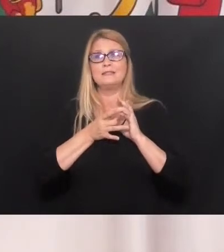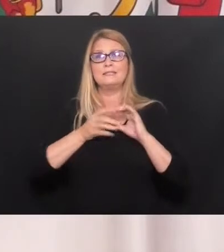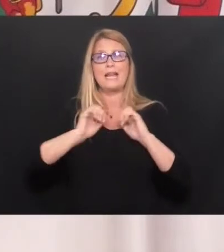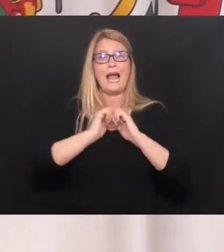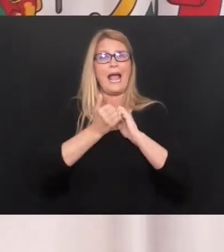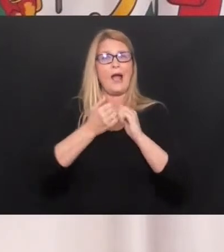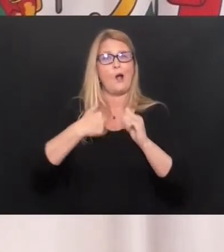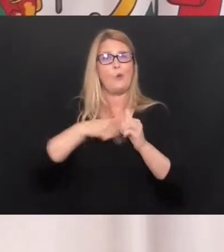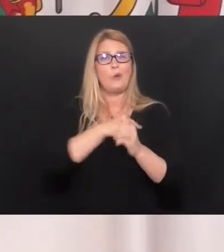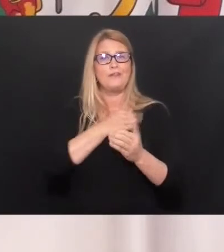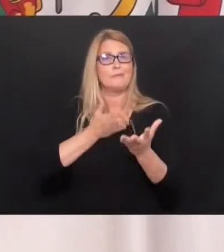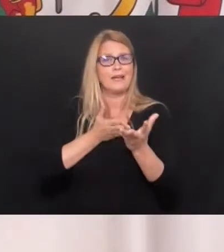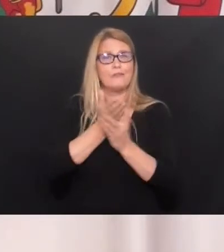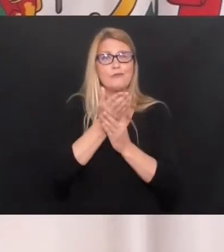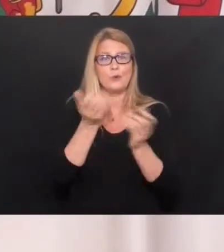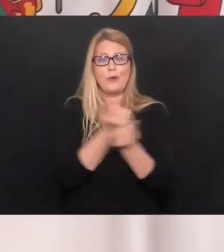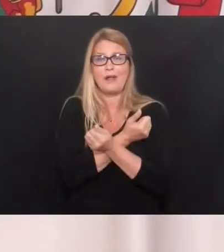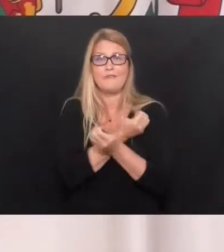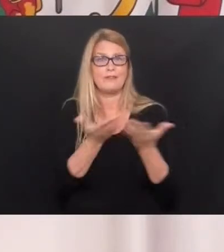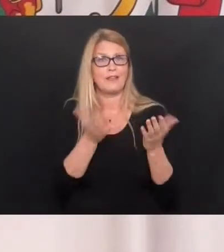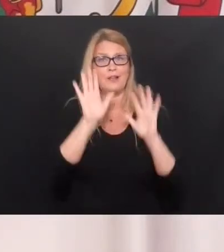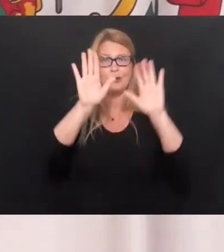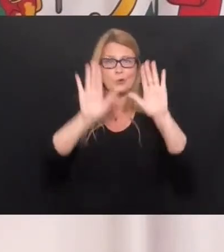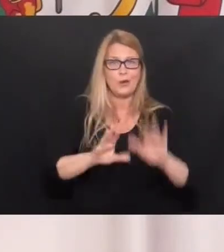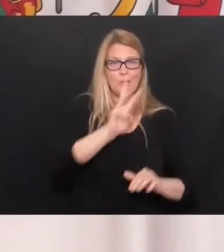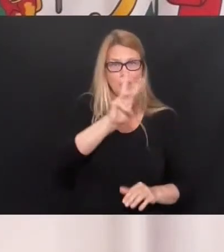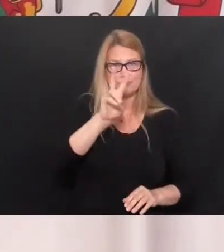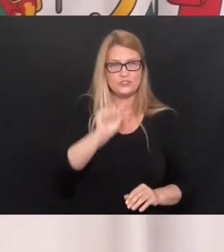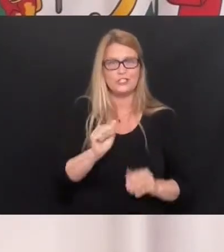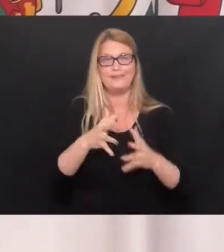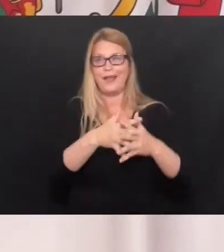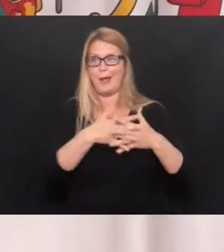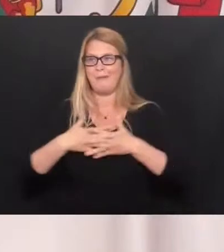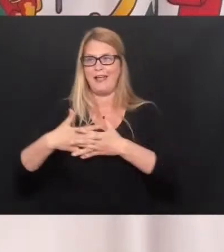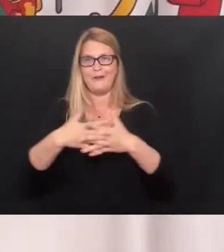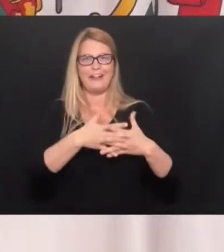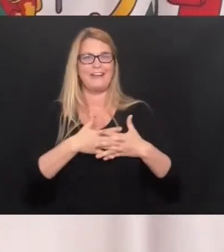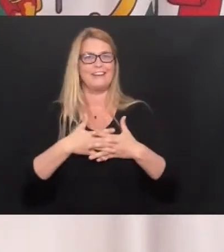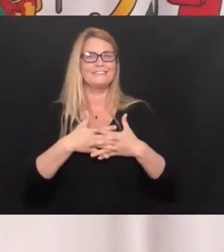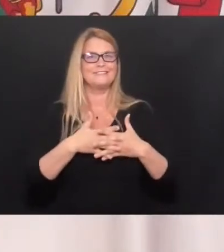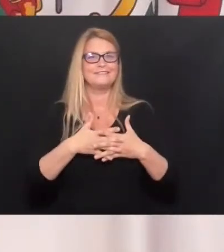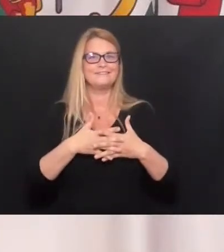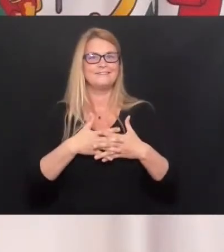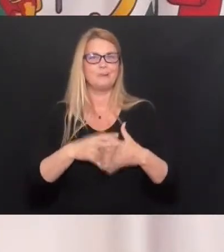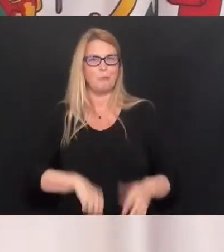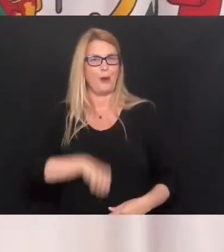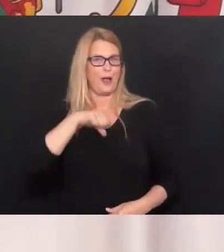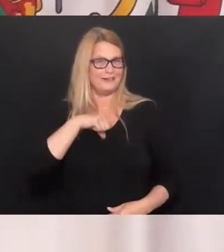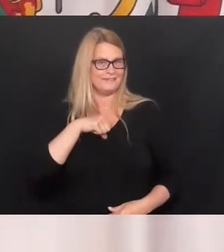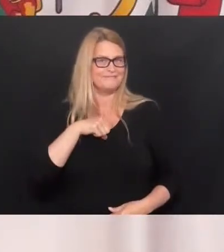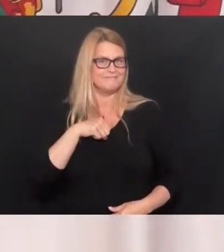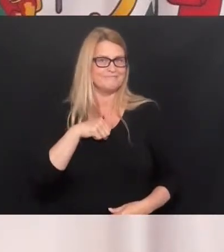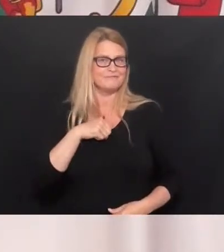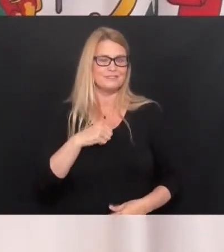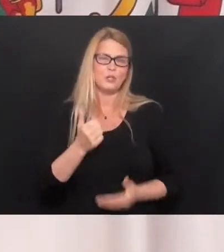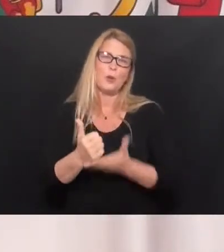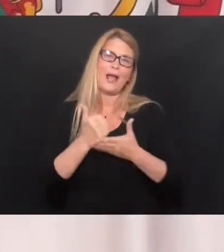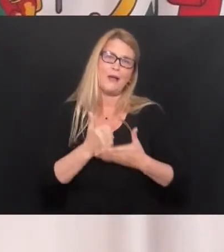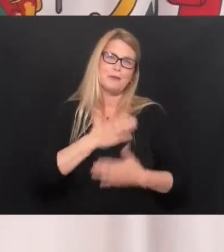gotten through all this being great West Virginians and great Americans, and it gives us that flavor. So please help me